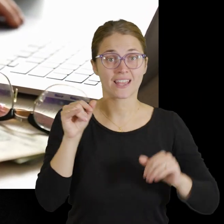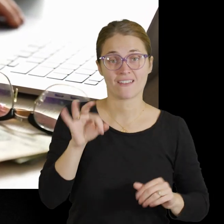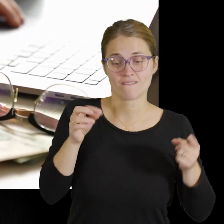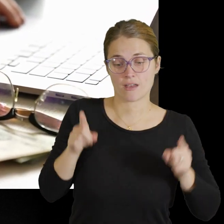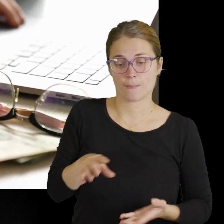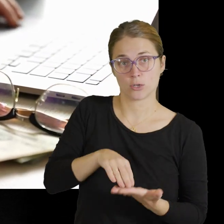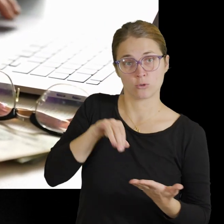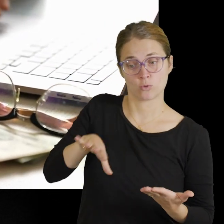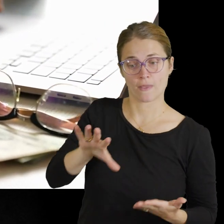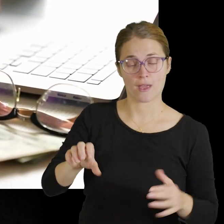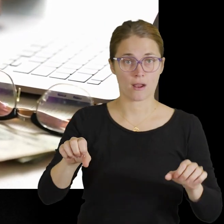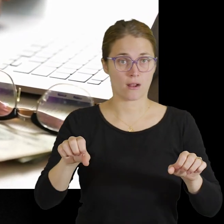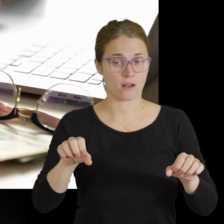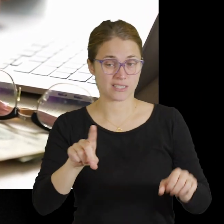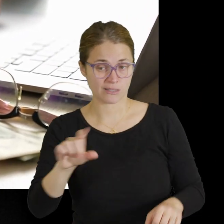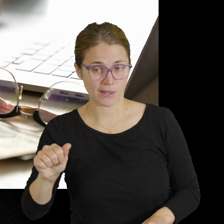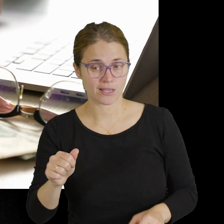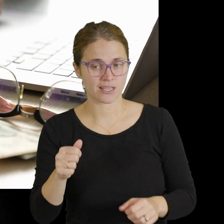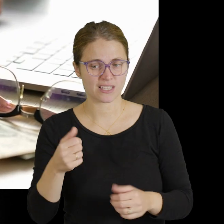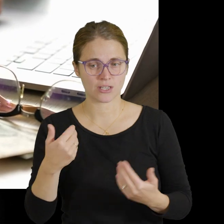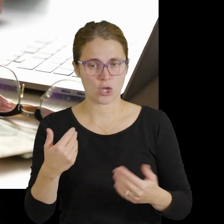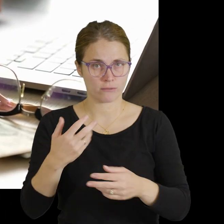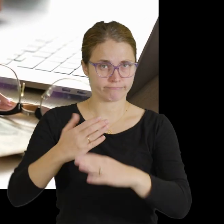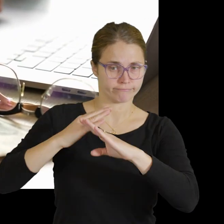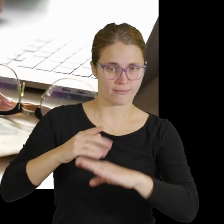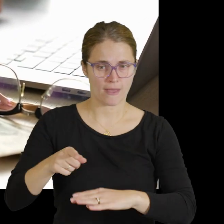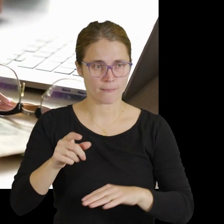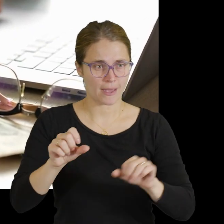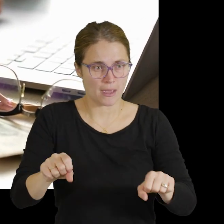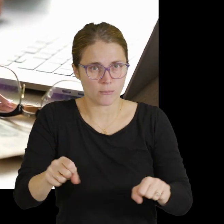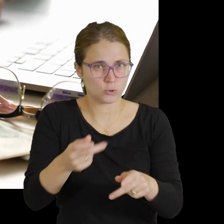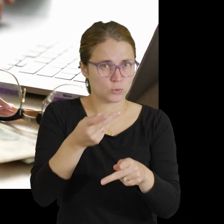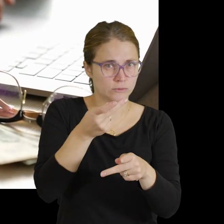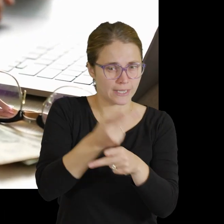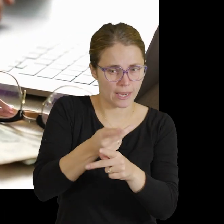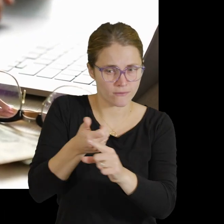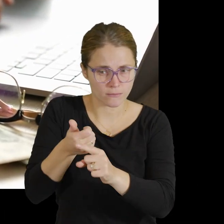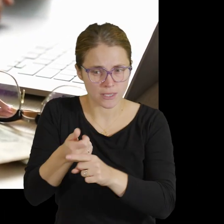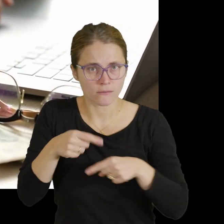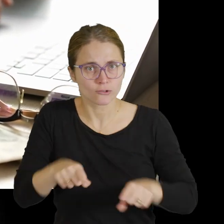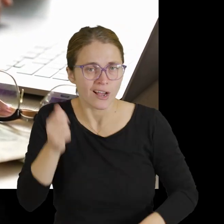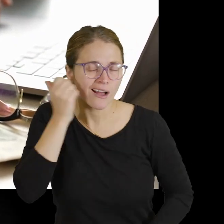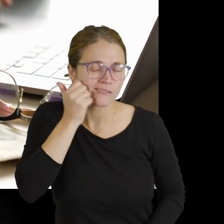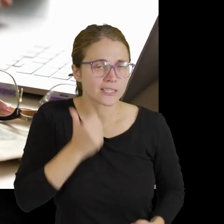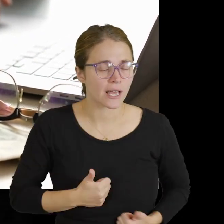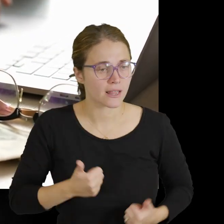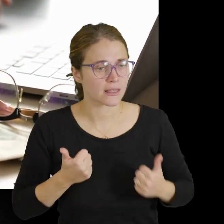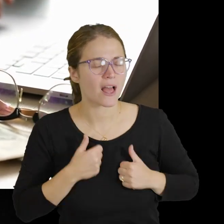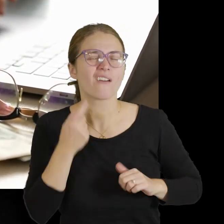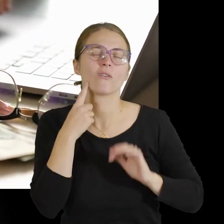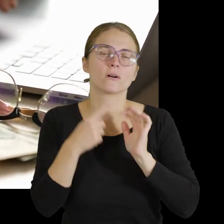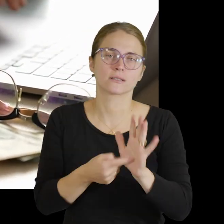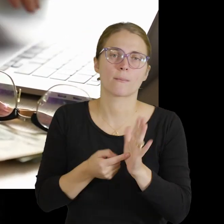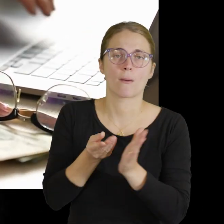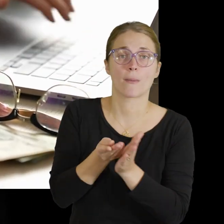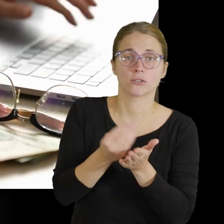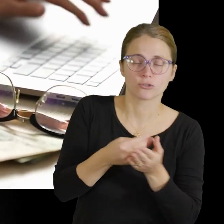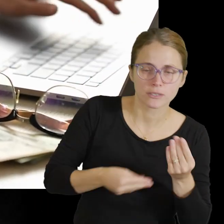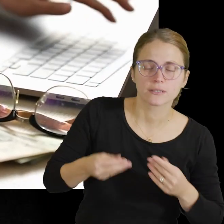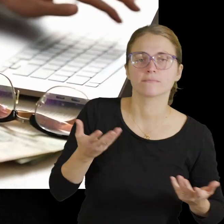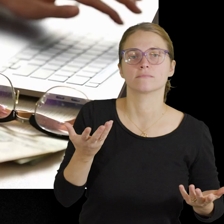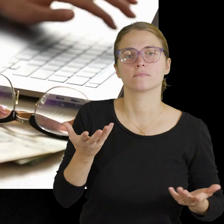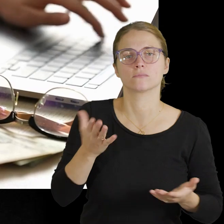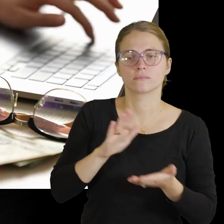impacts their ability to take care of themselves in their daily life, such as with budgeting, hygiene, or cooking, schools can help teach skills in this